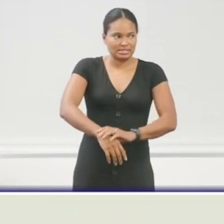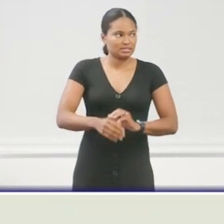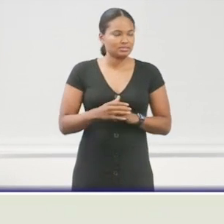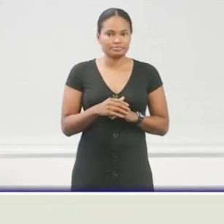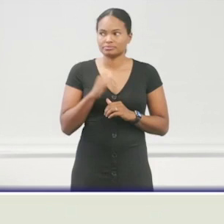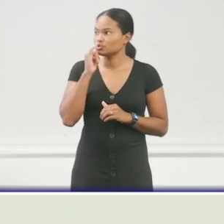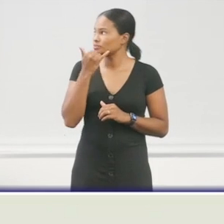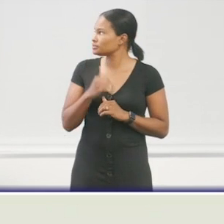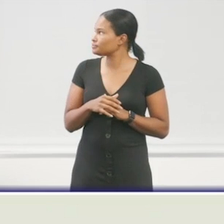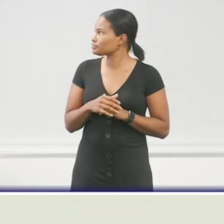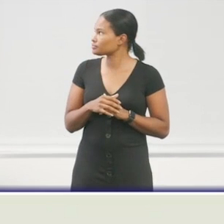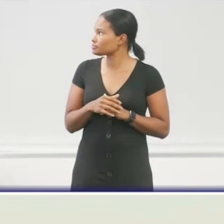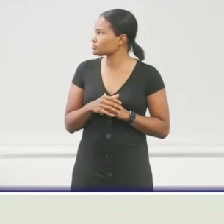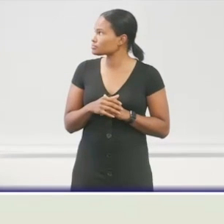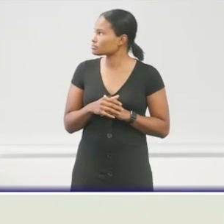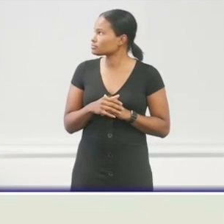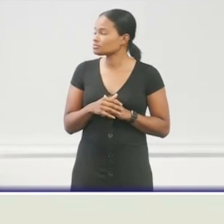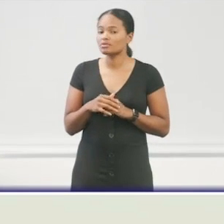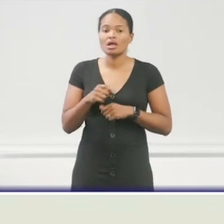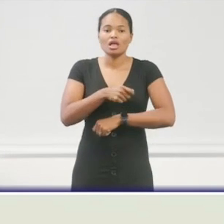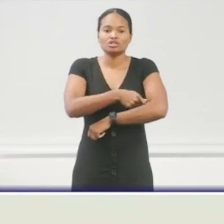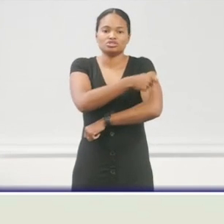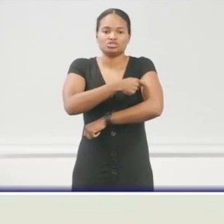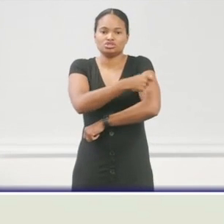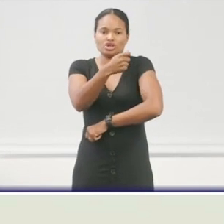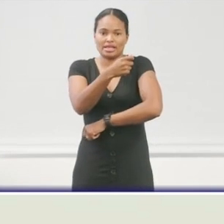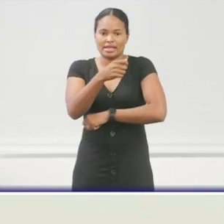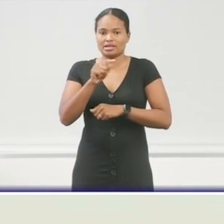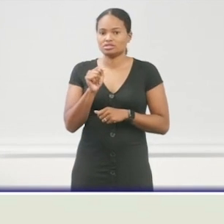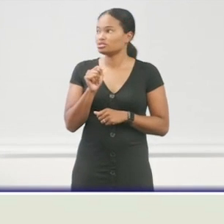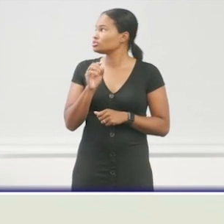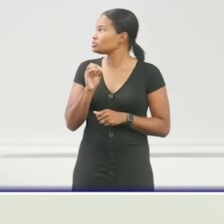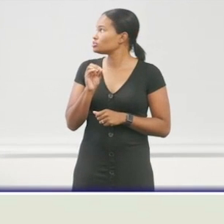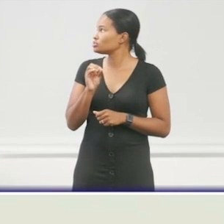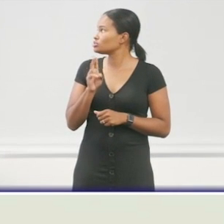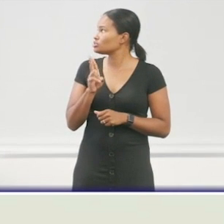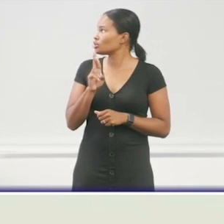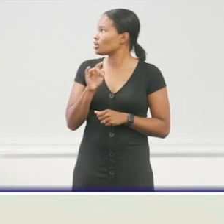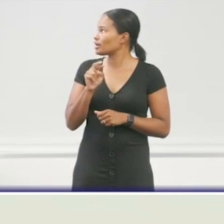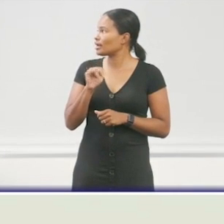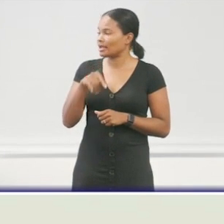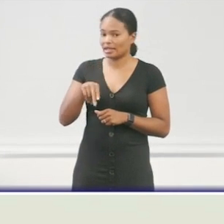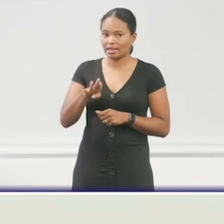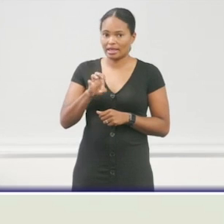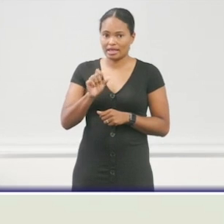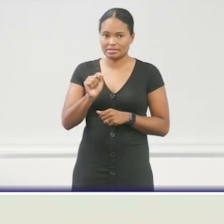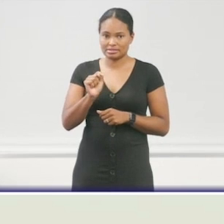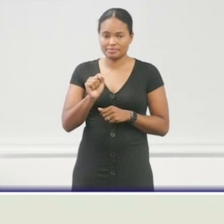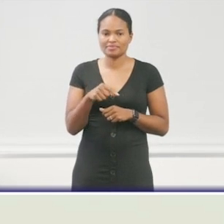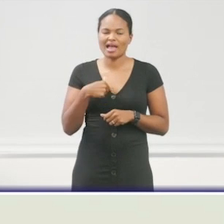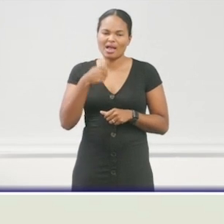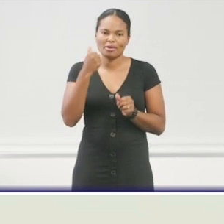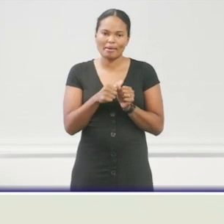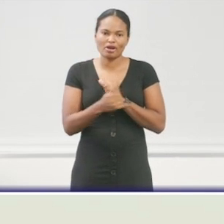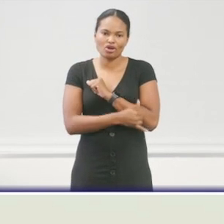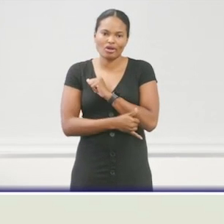Oops, fast. Tourniquets. So I mentioned those cool old movies. I remember the country westerns, and you know,